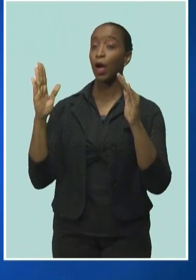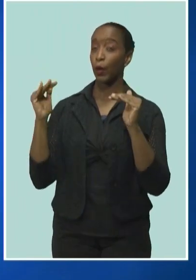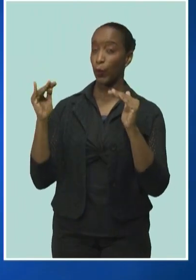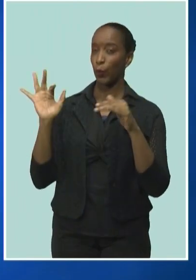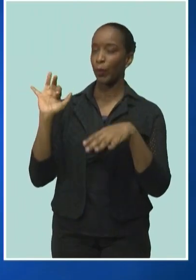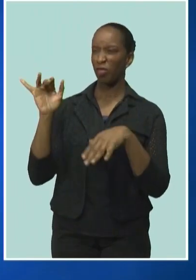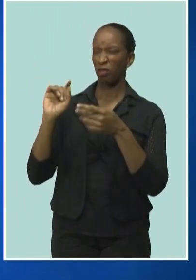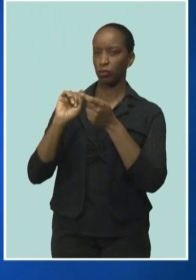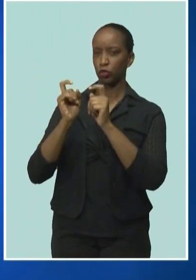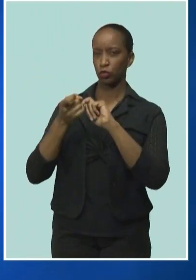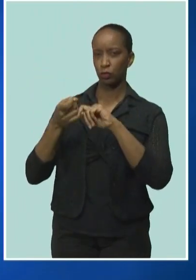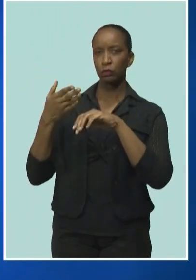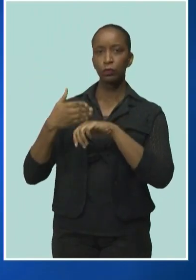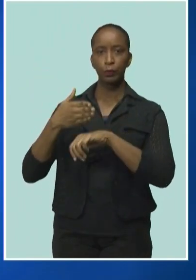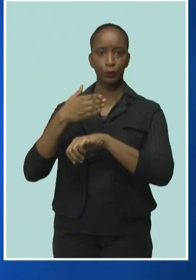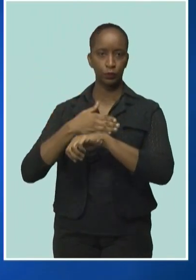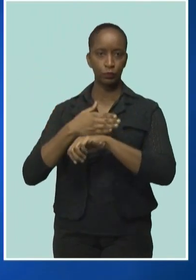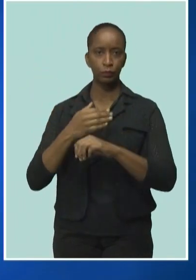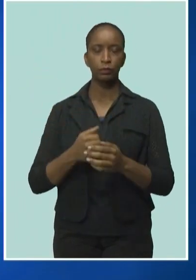rectified.